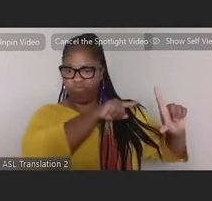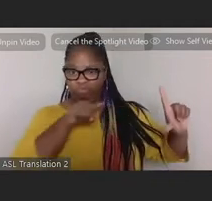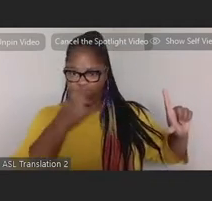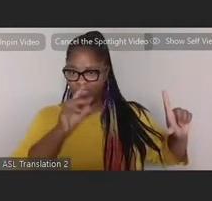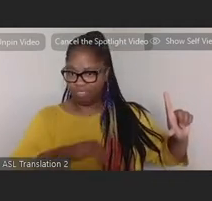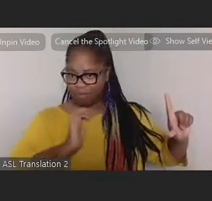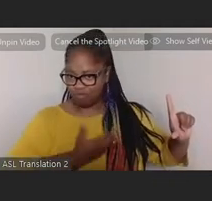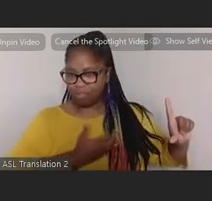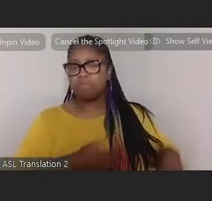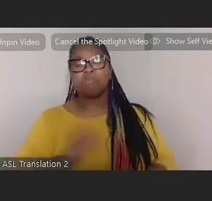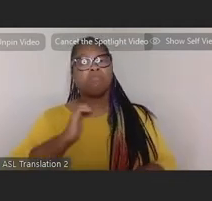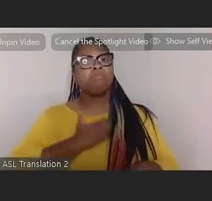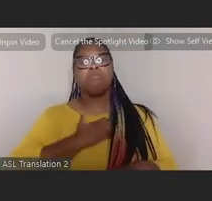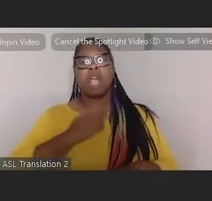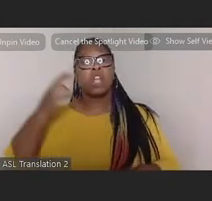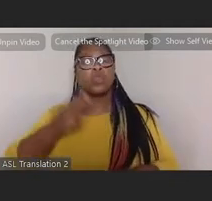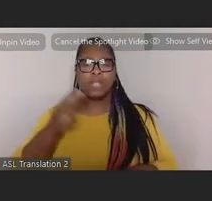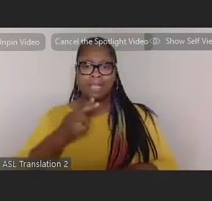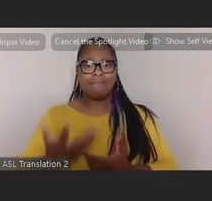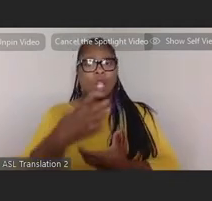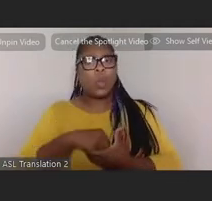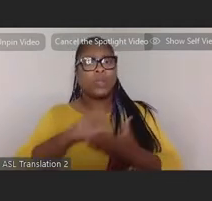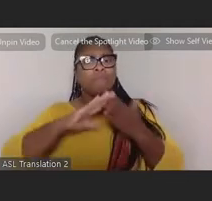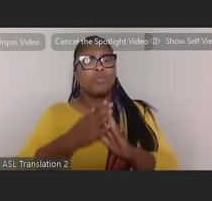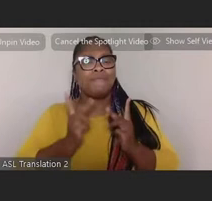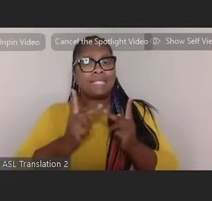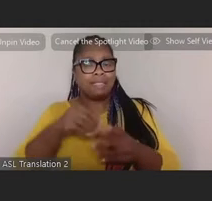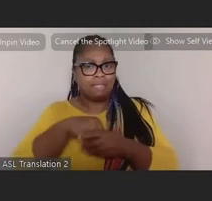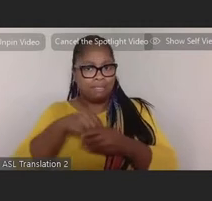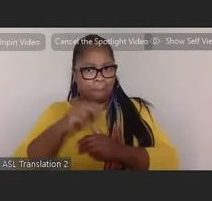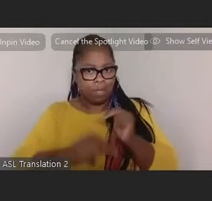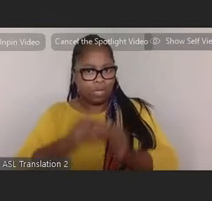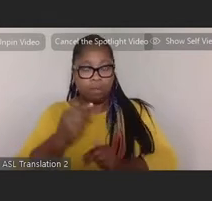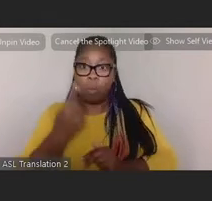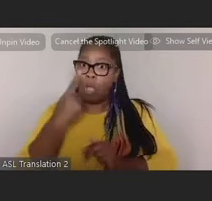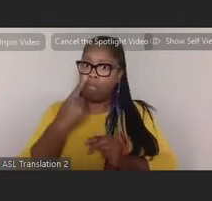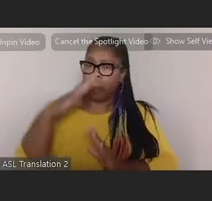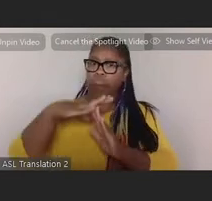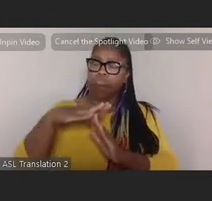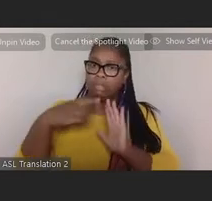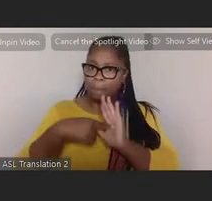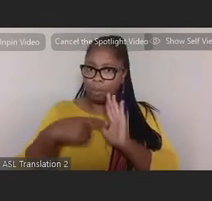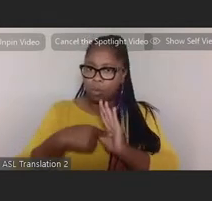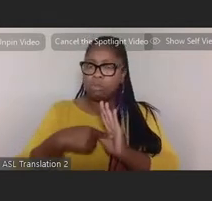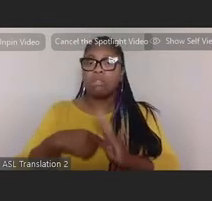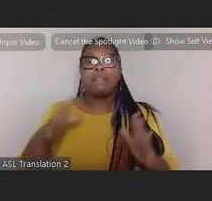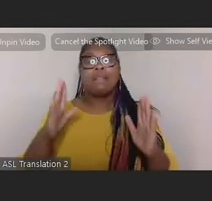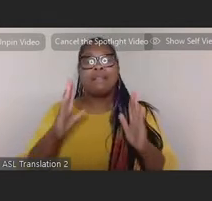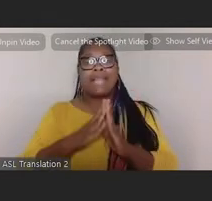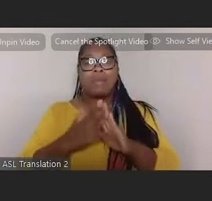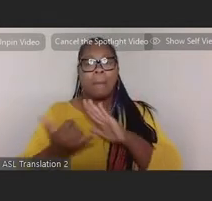record of including community facilities in our building. One prominent example is in downtown Manhattan.